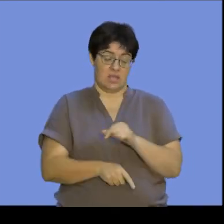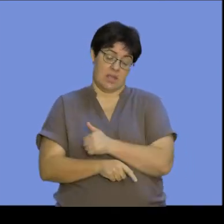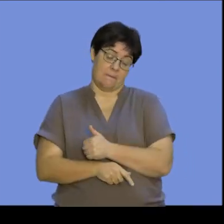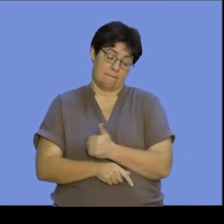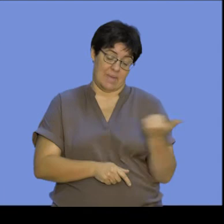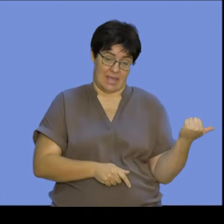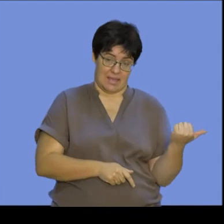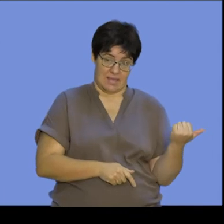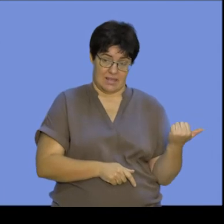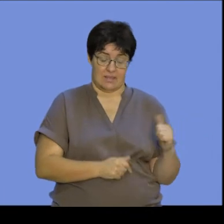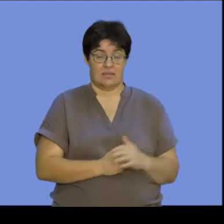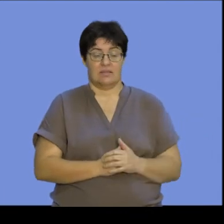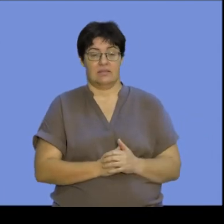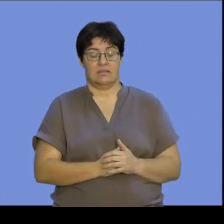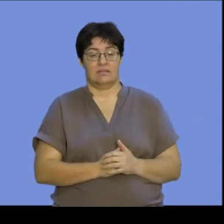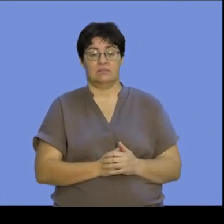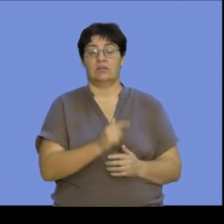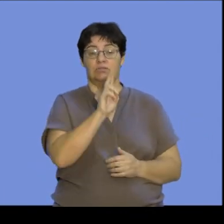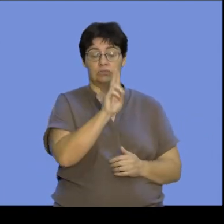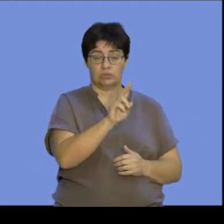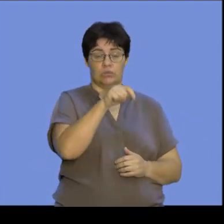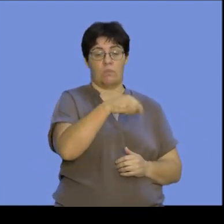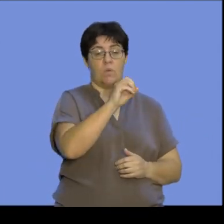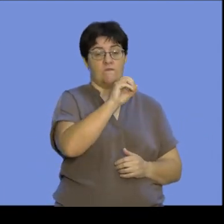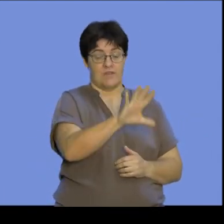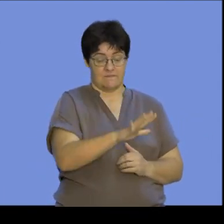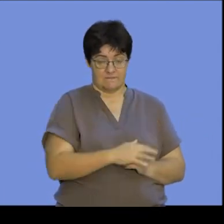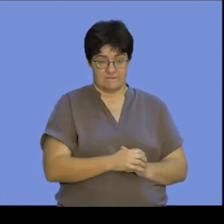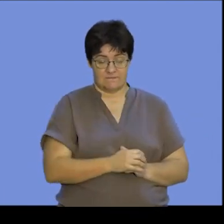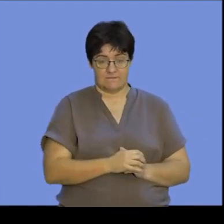that direction, and they said it was 2.05.